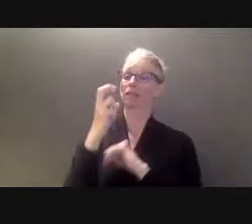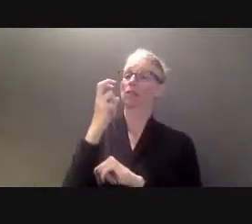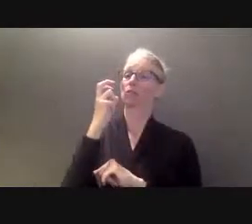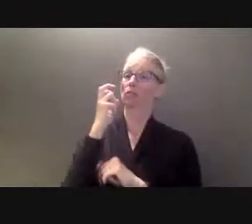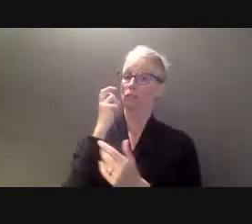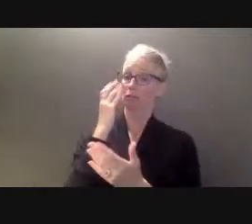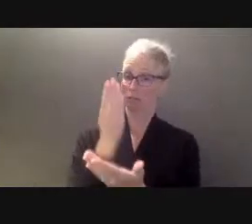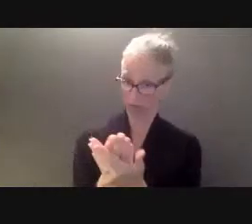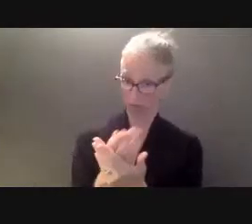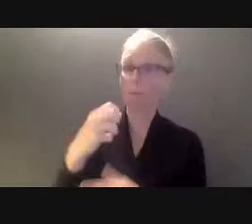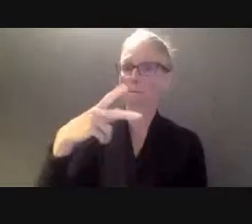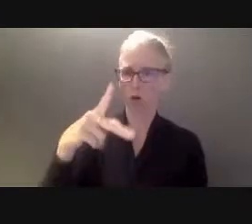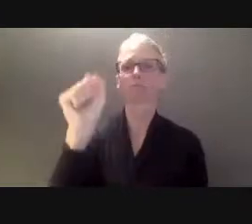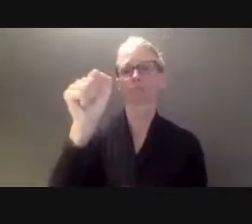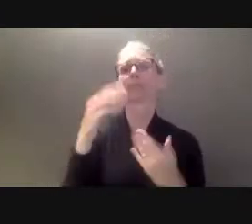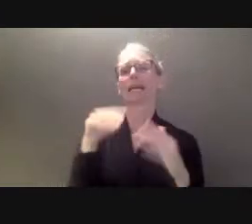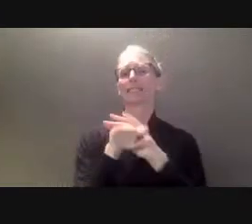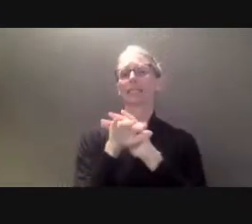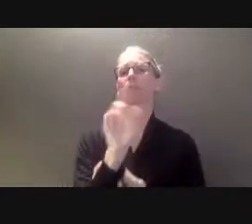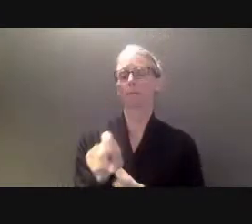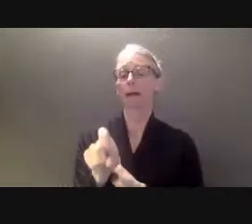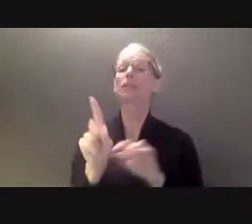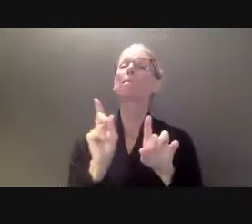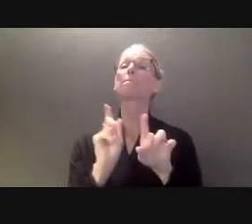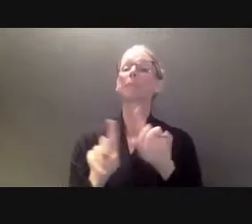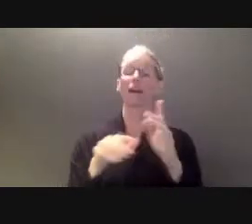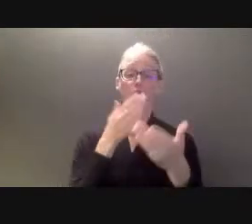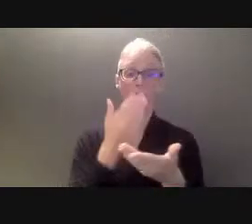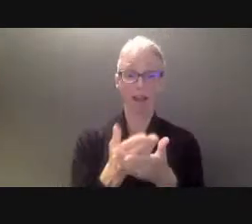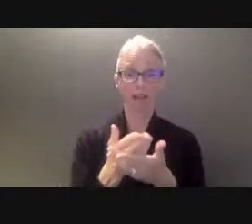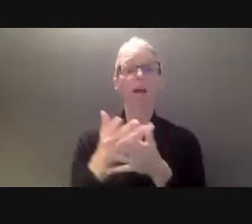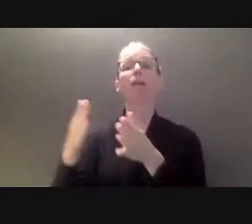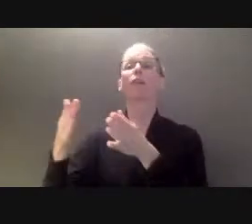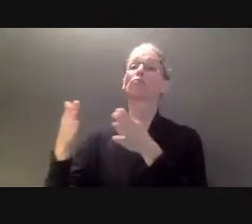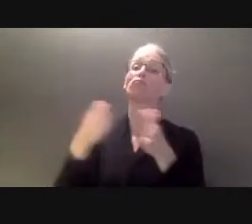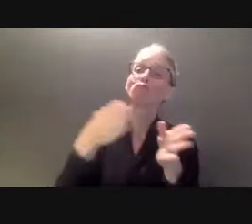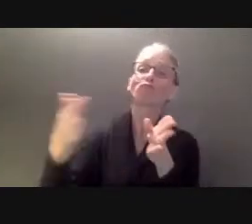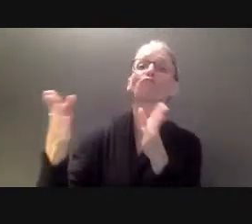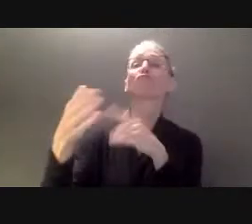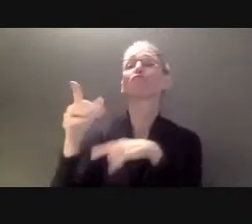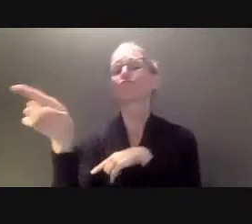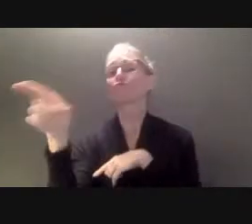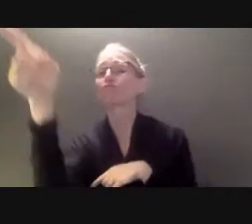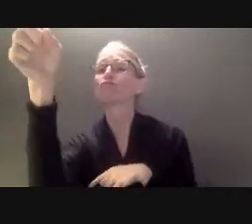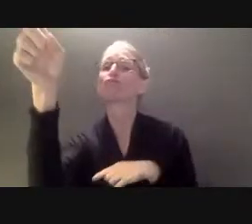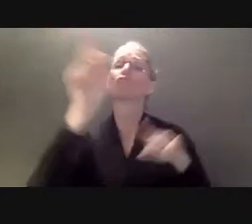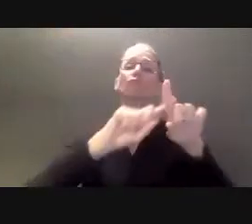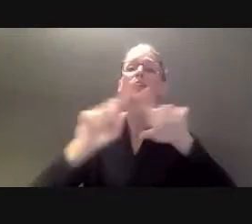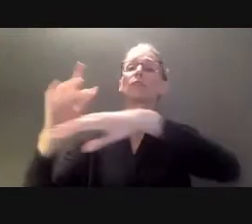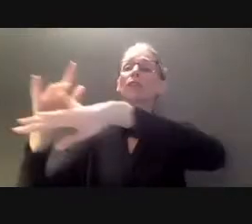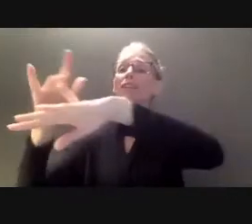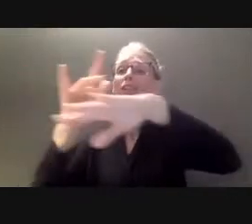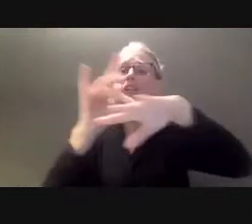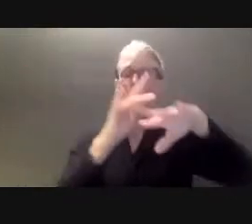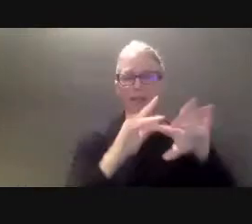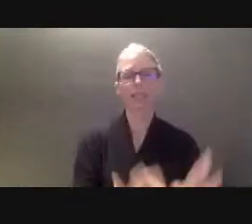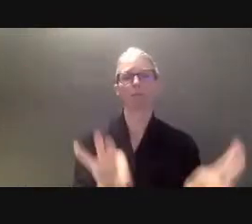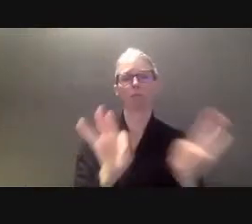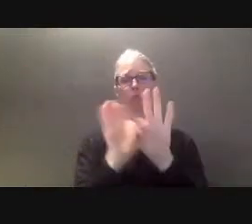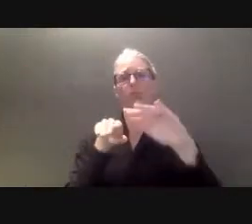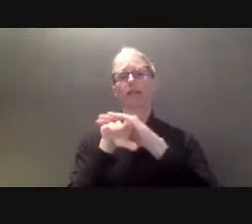also considering within park transportation to take people to different sites within the park or by having sightseeing